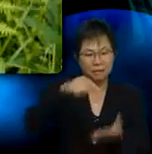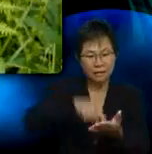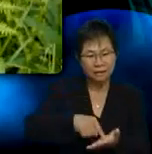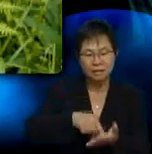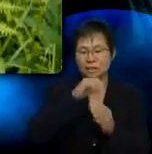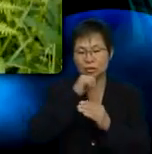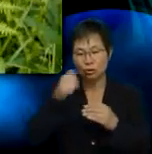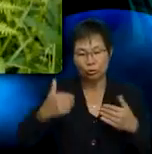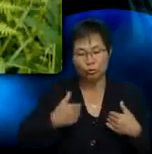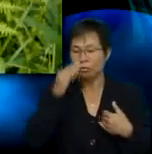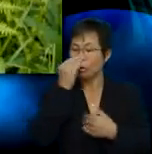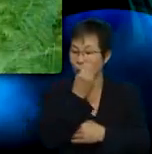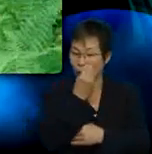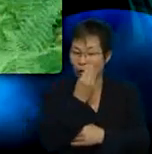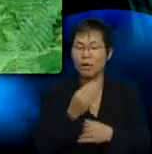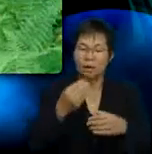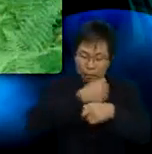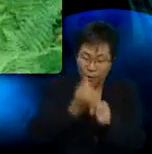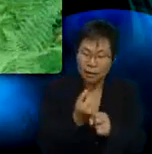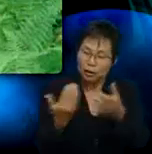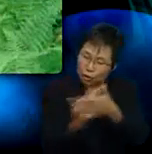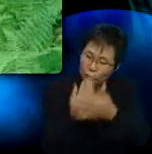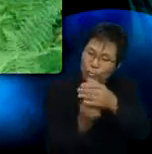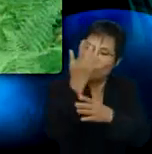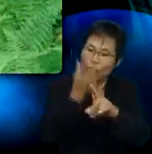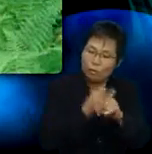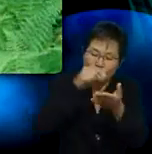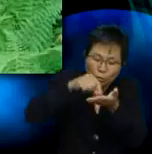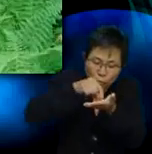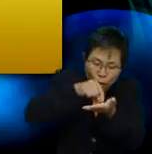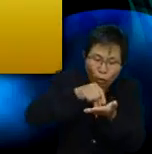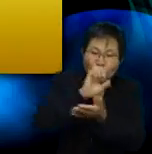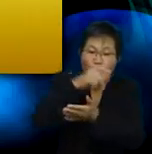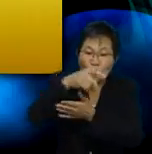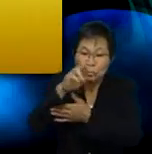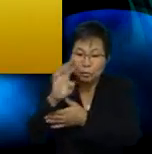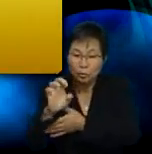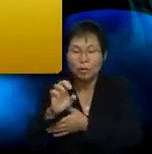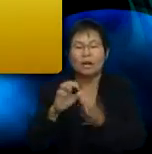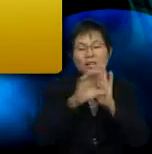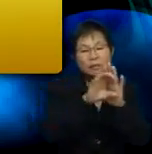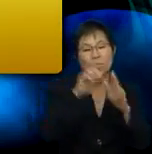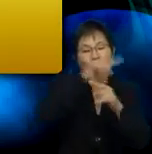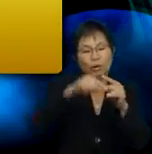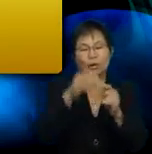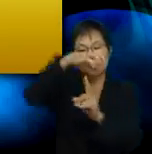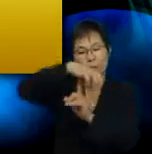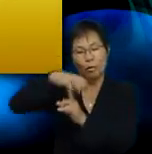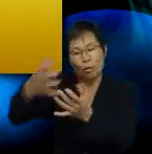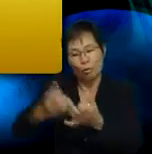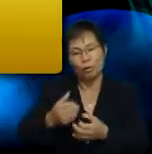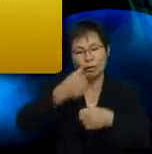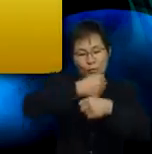These non-flowering plants produce new plants from spores. For example, when the mushroom